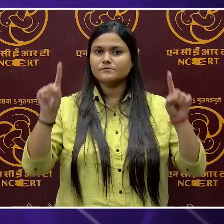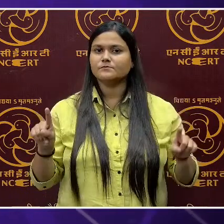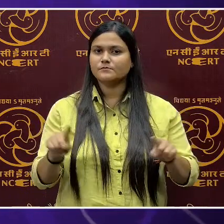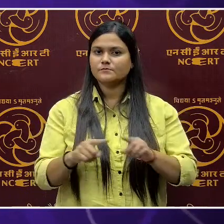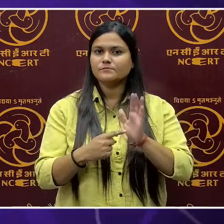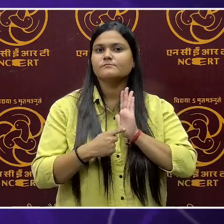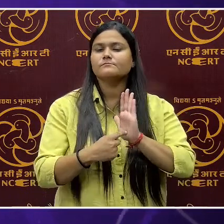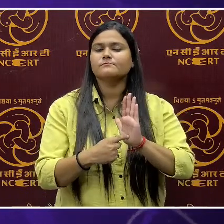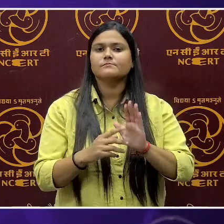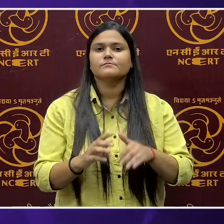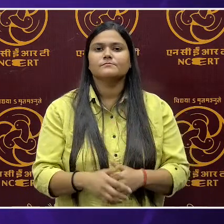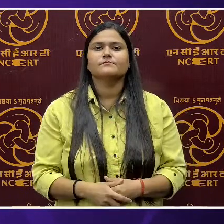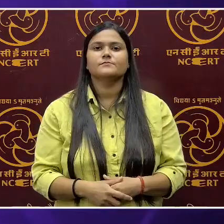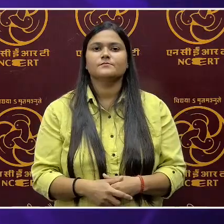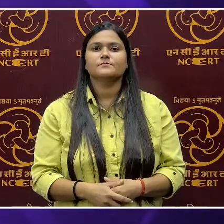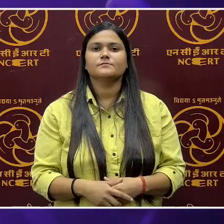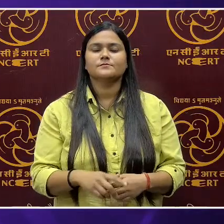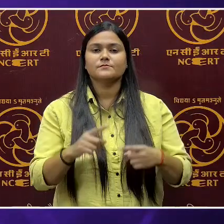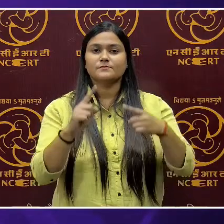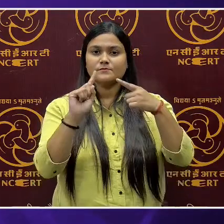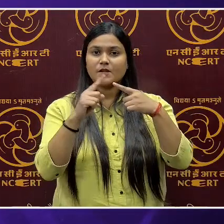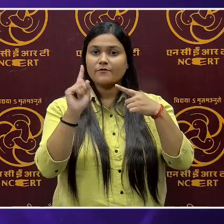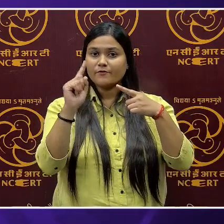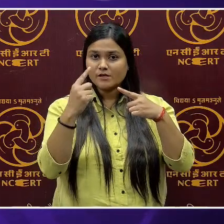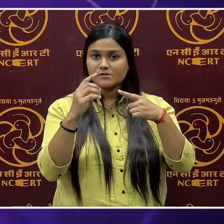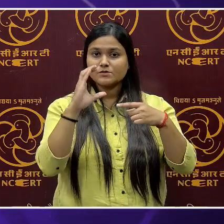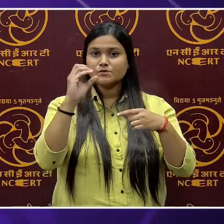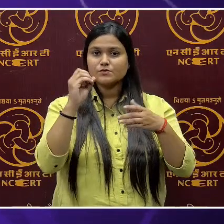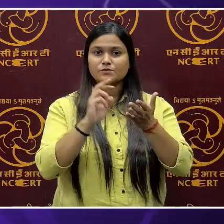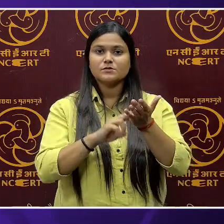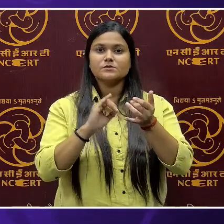your screens. The keywords are conservation,